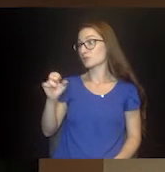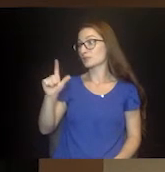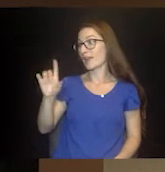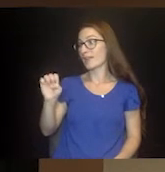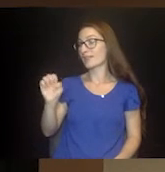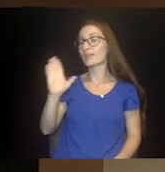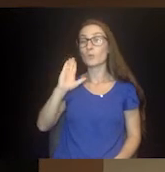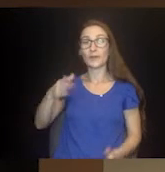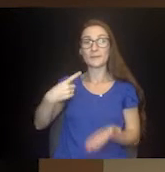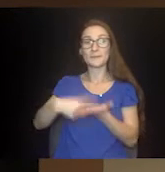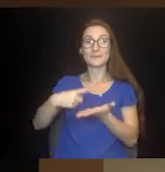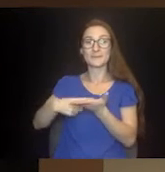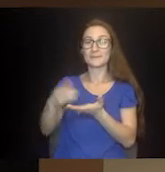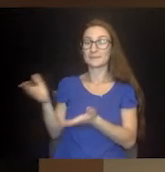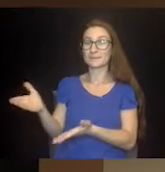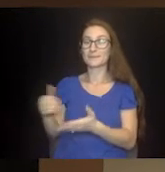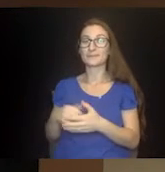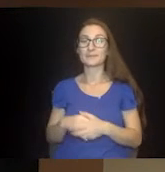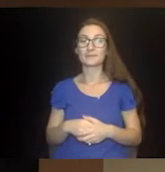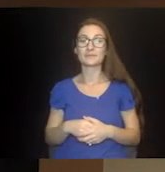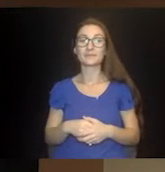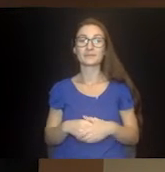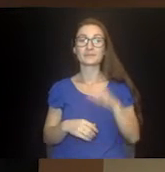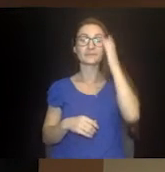is going to talk about that.